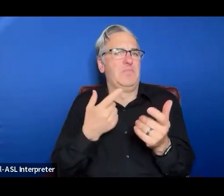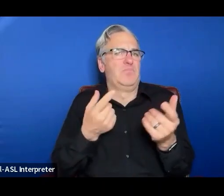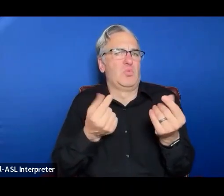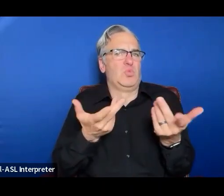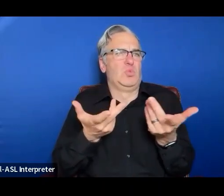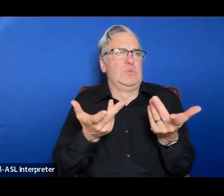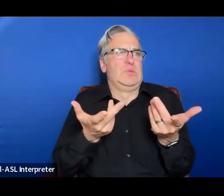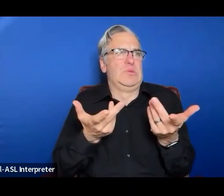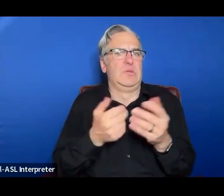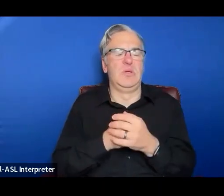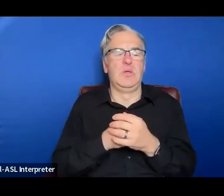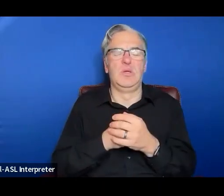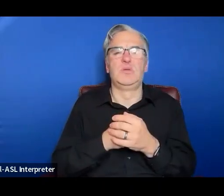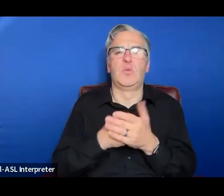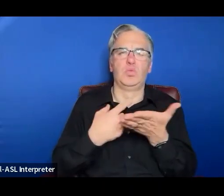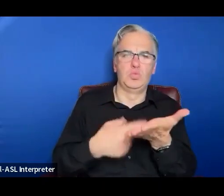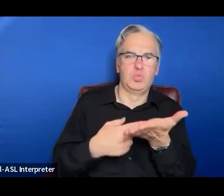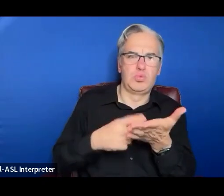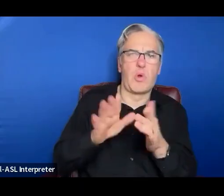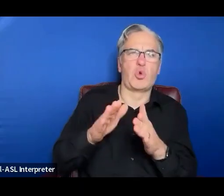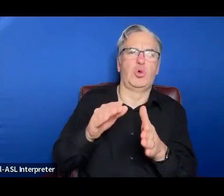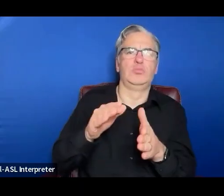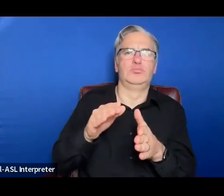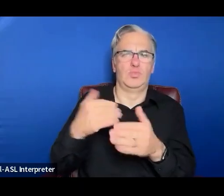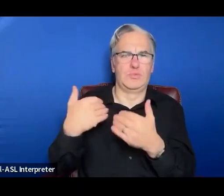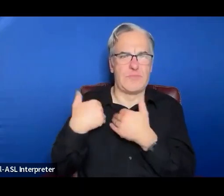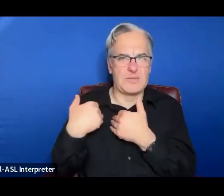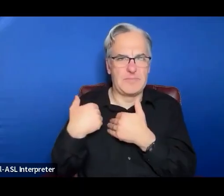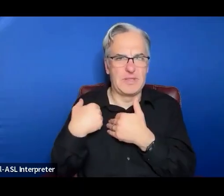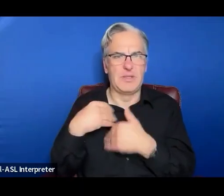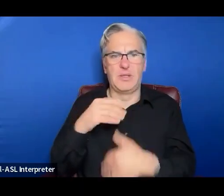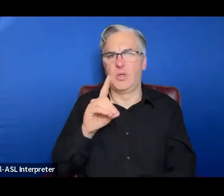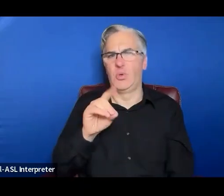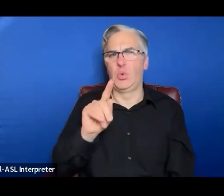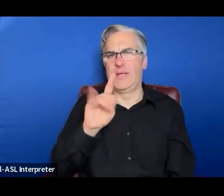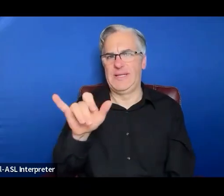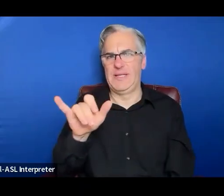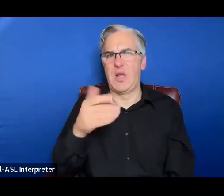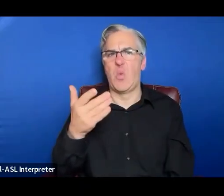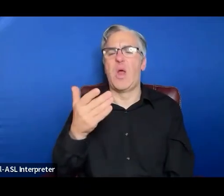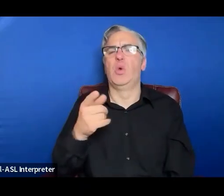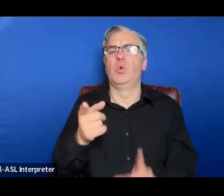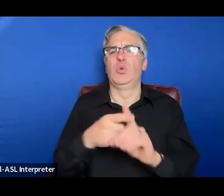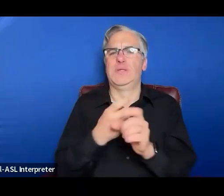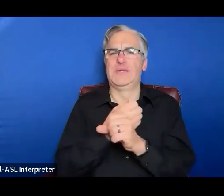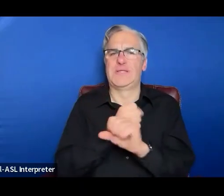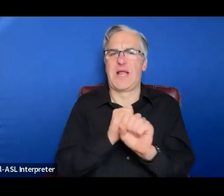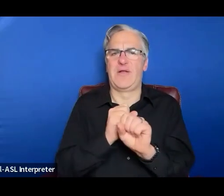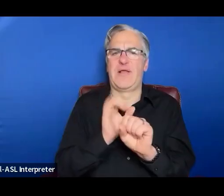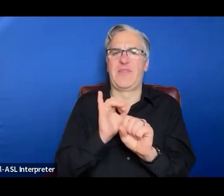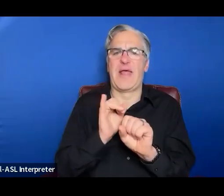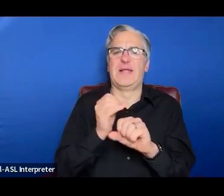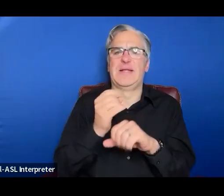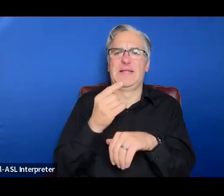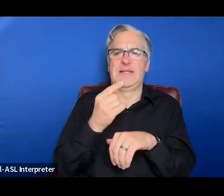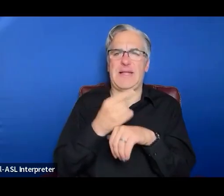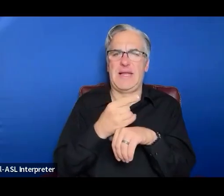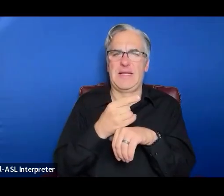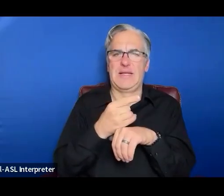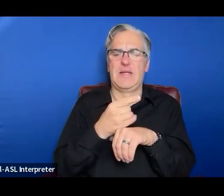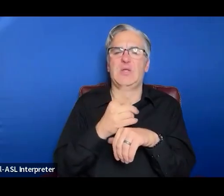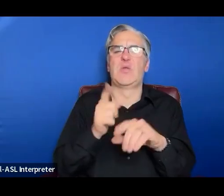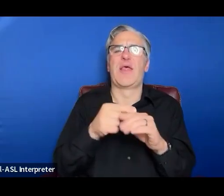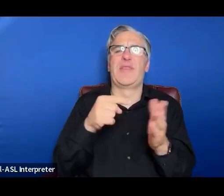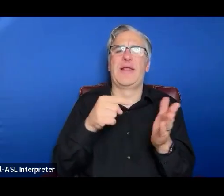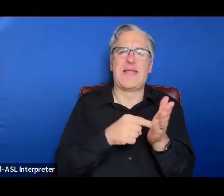to do? And we talk about their duties. And one of the duties is to safeguard the estate so that the debts